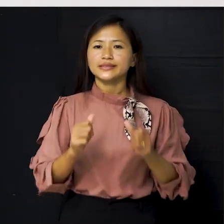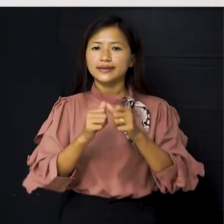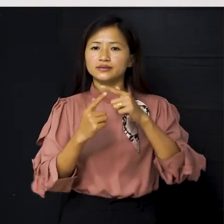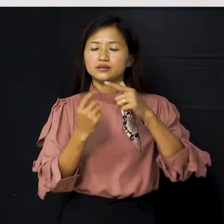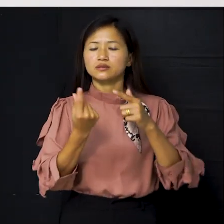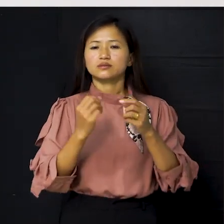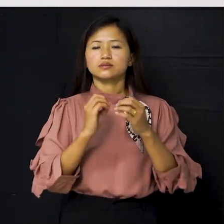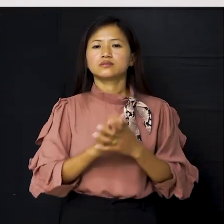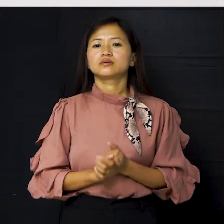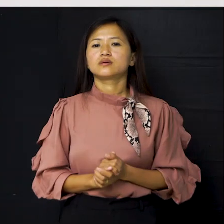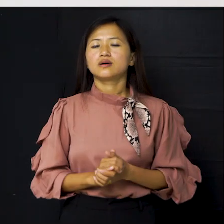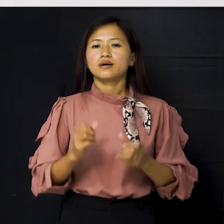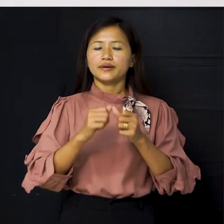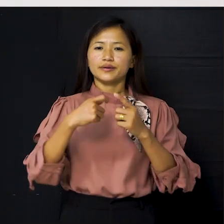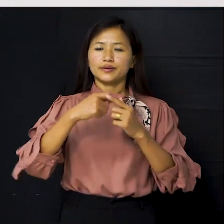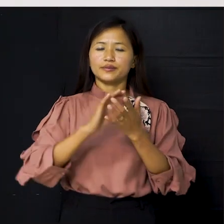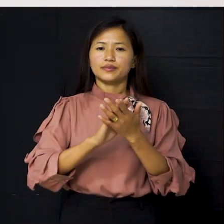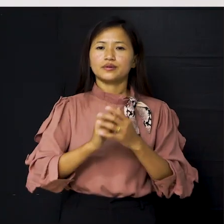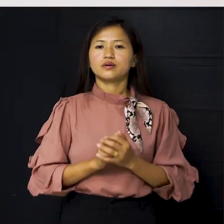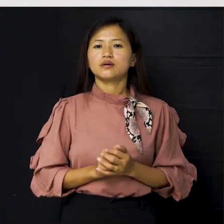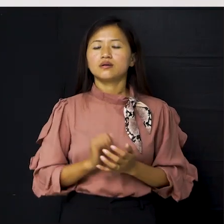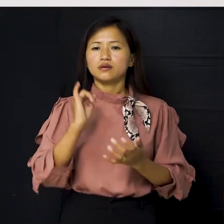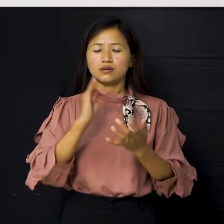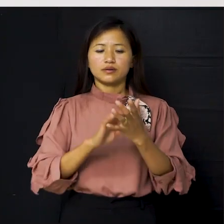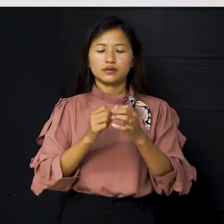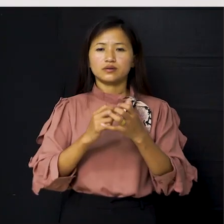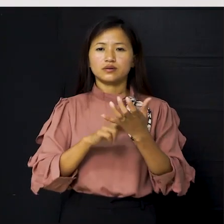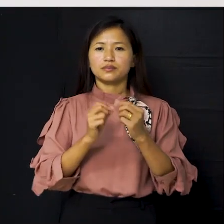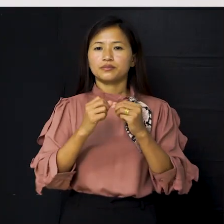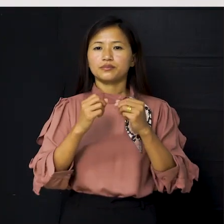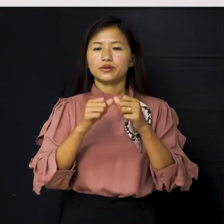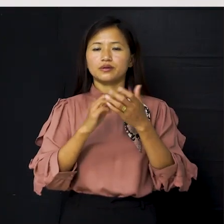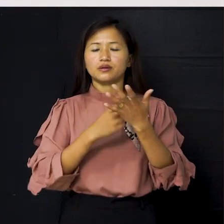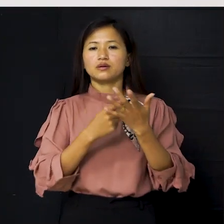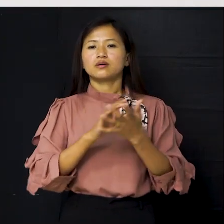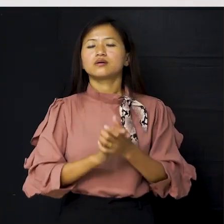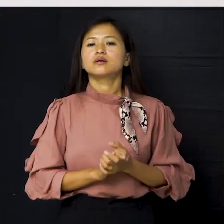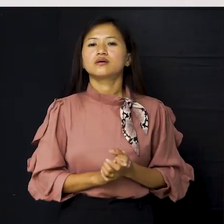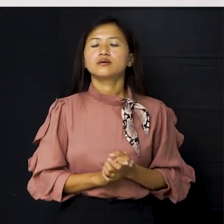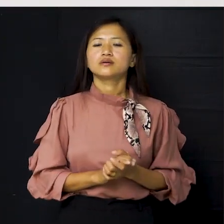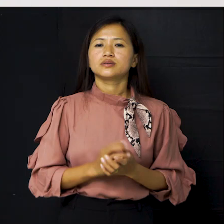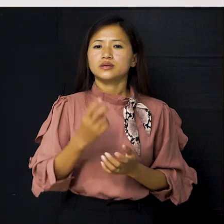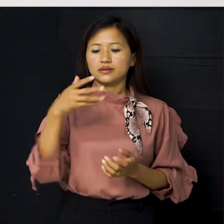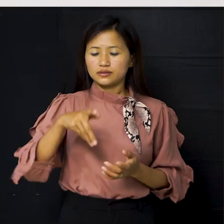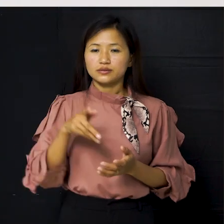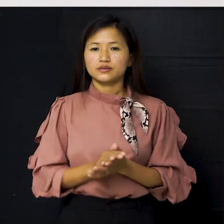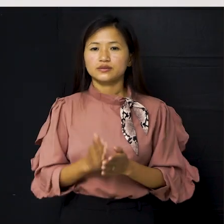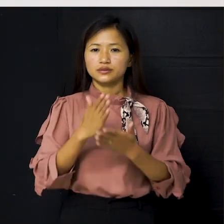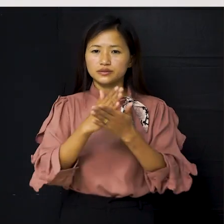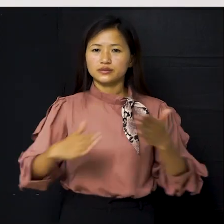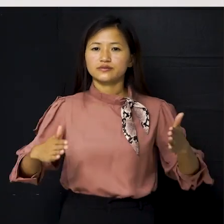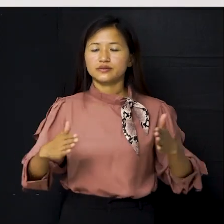autobiographies of all time is Akbarnama and Ain-i-Akbari. So this Akbarnama and Ain-i-Akbari, it is